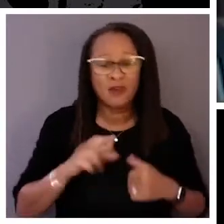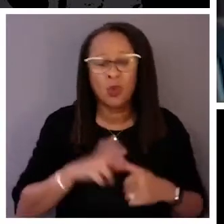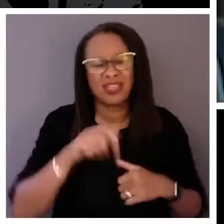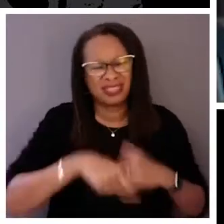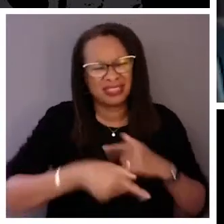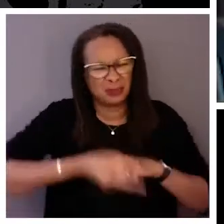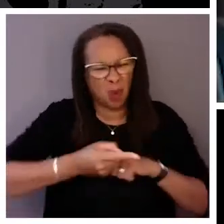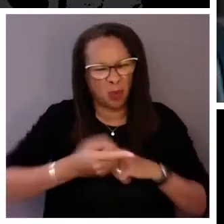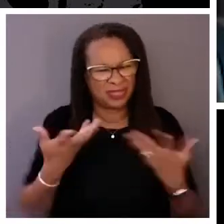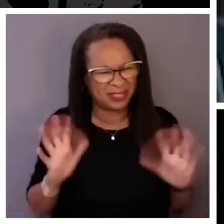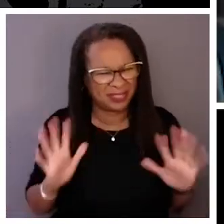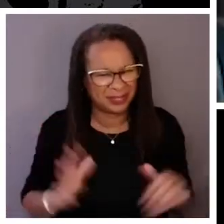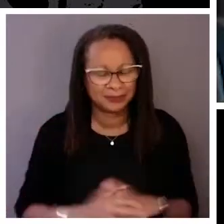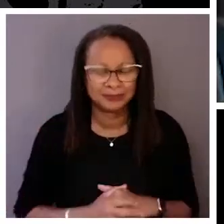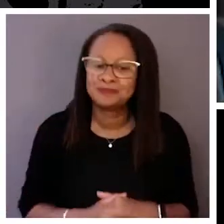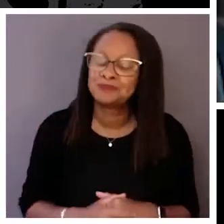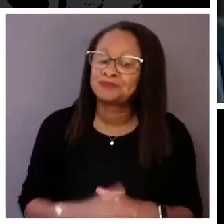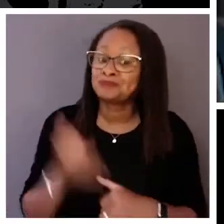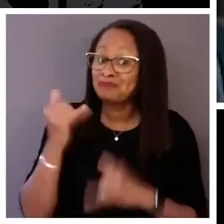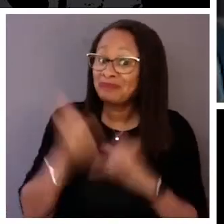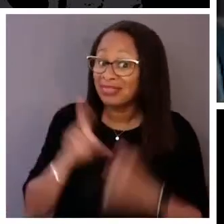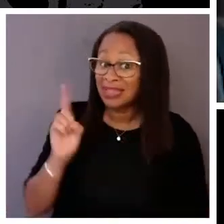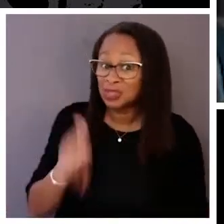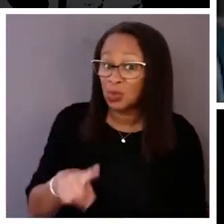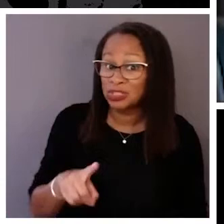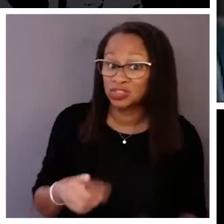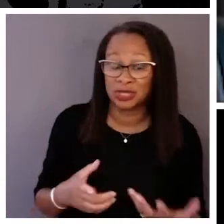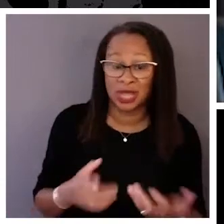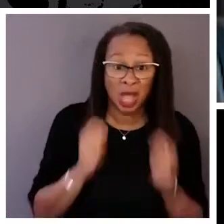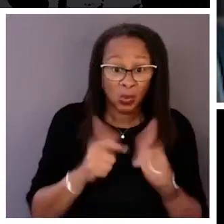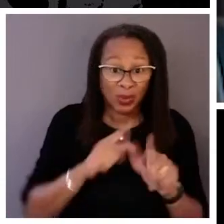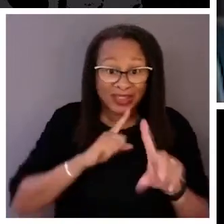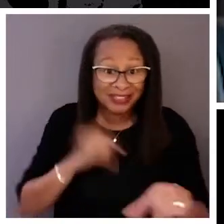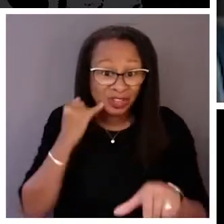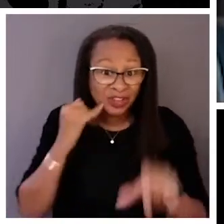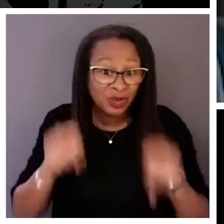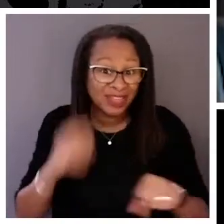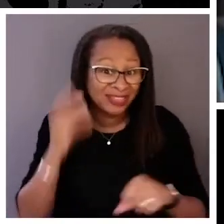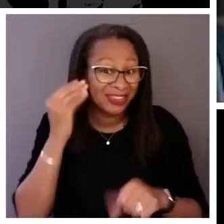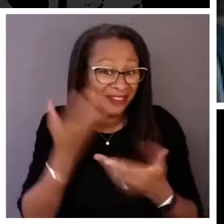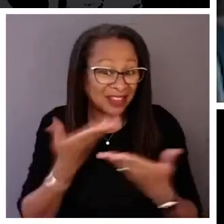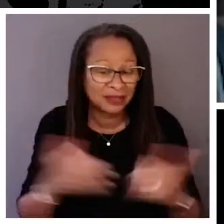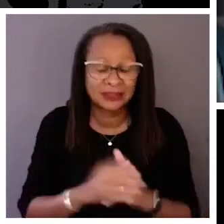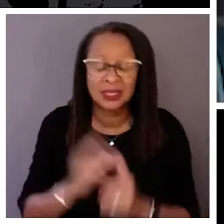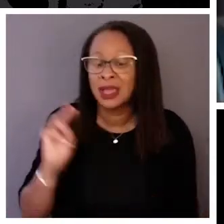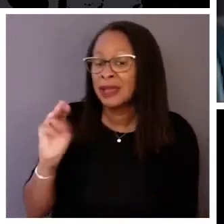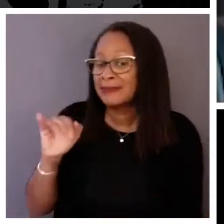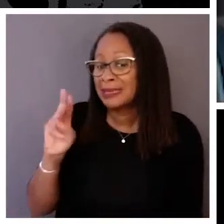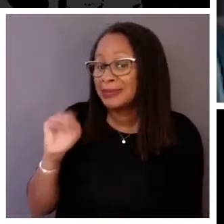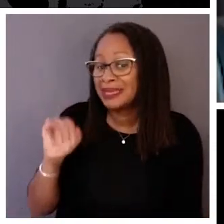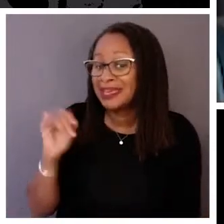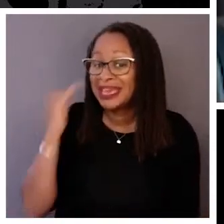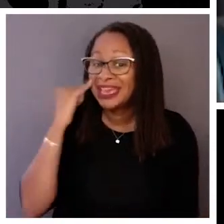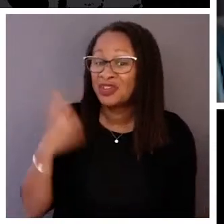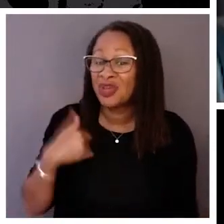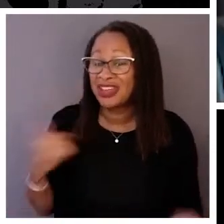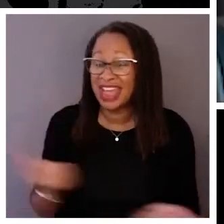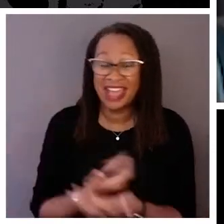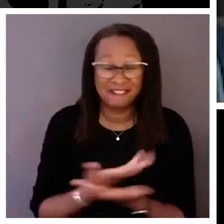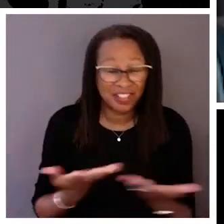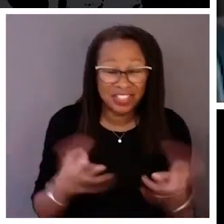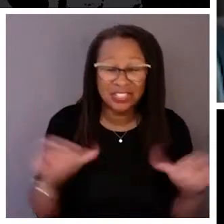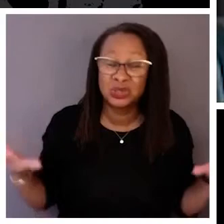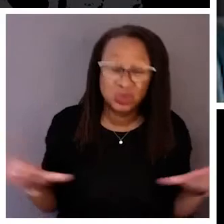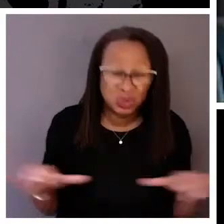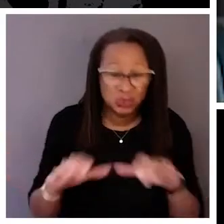Last question. I'm just going to ask you and give us a quick, concise answer if you can think of one. And I'll start with Mimi. Mimi, if you had it all over